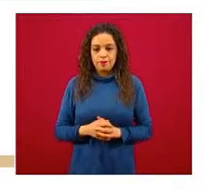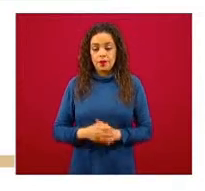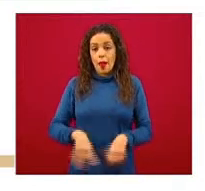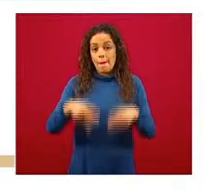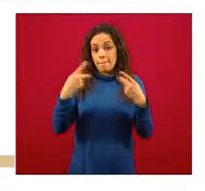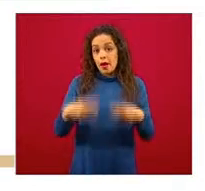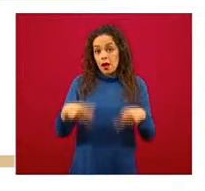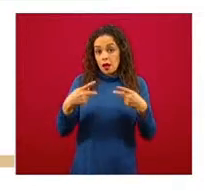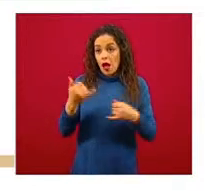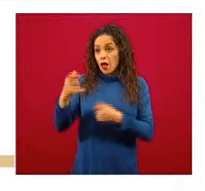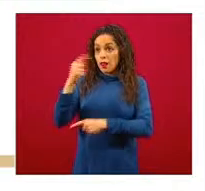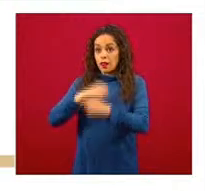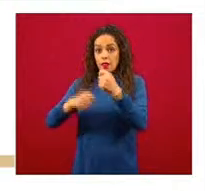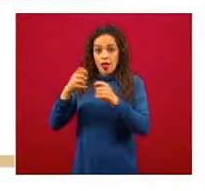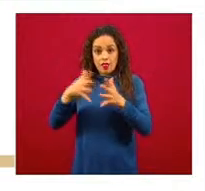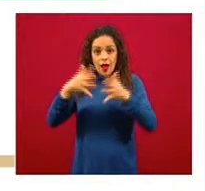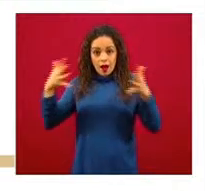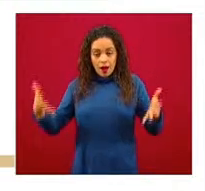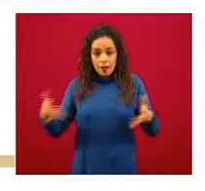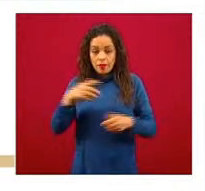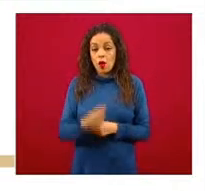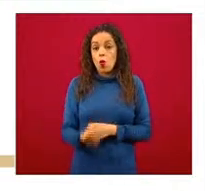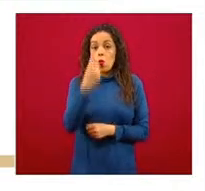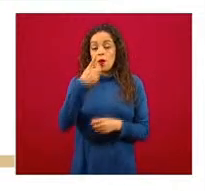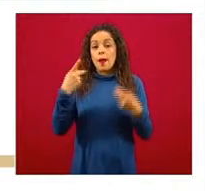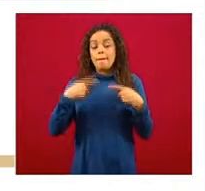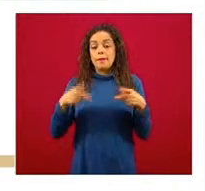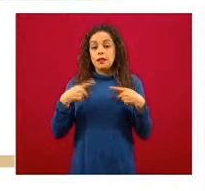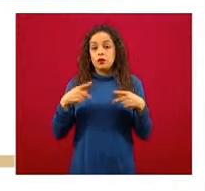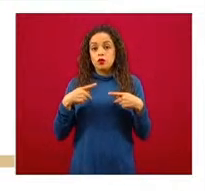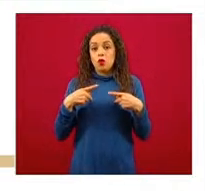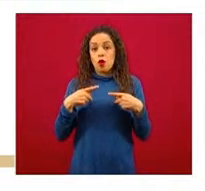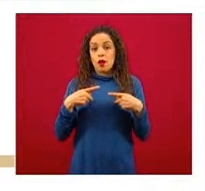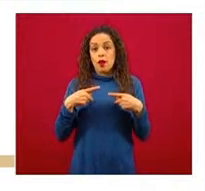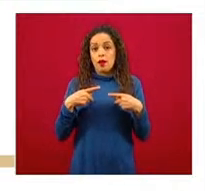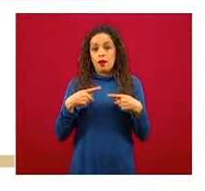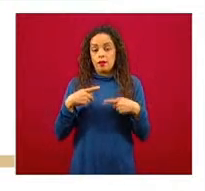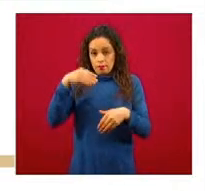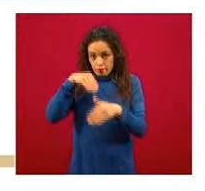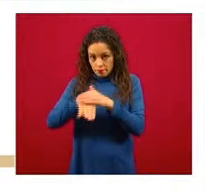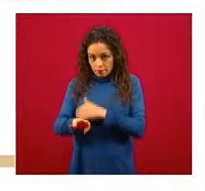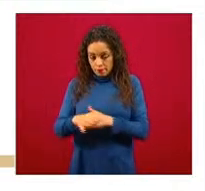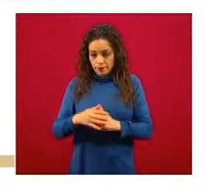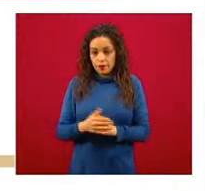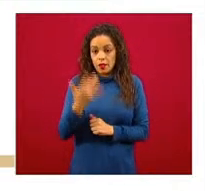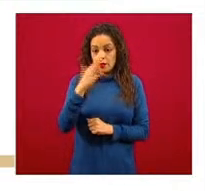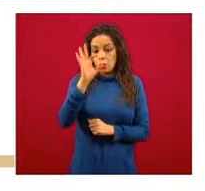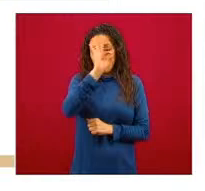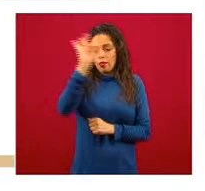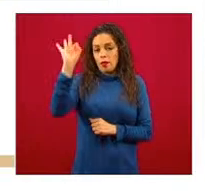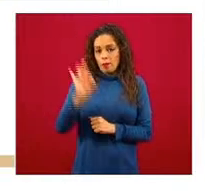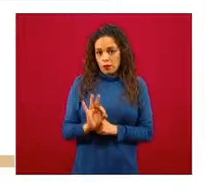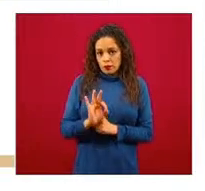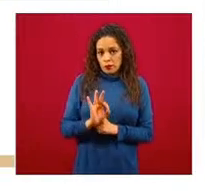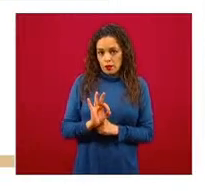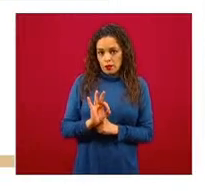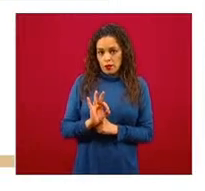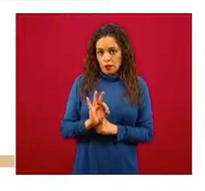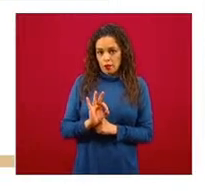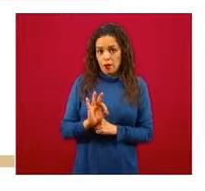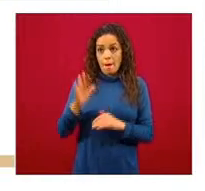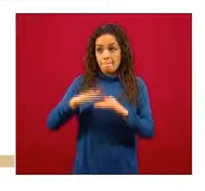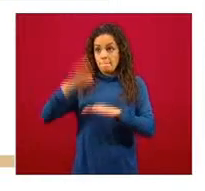bit. Grocery stores, same thing, one person per family and only